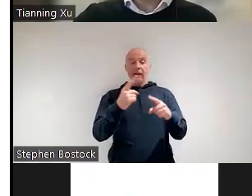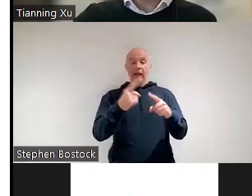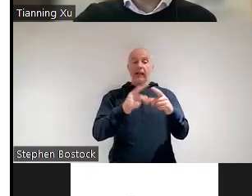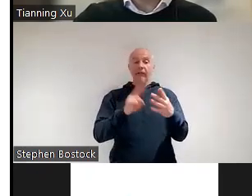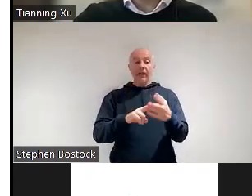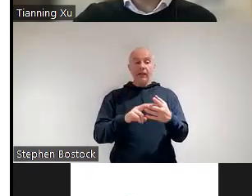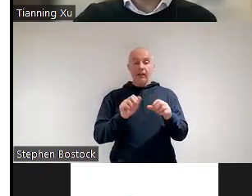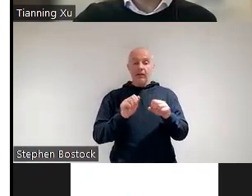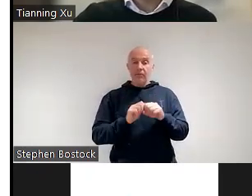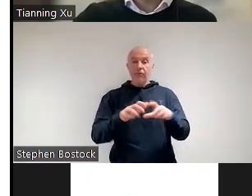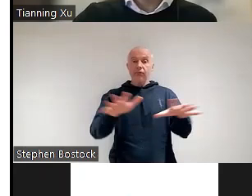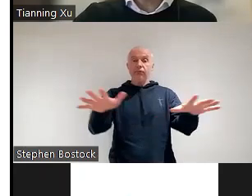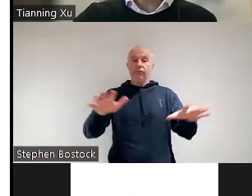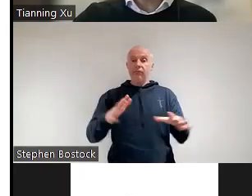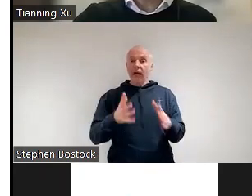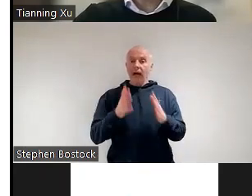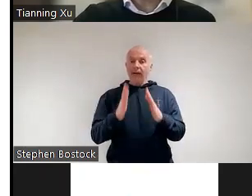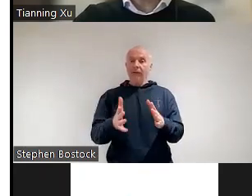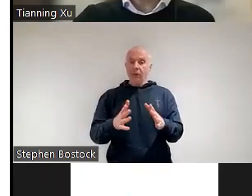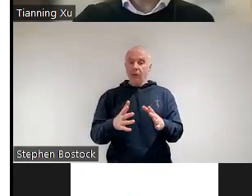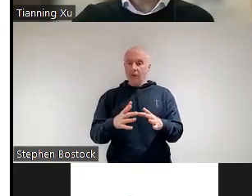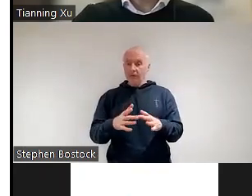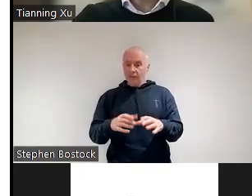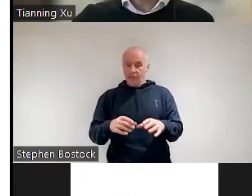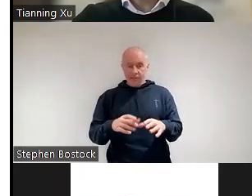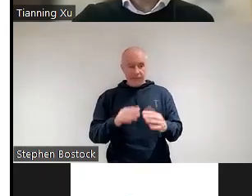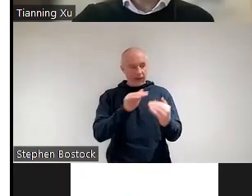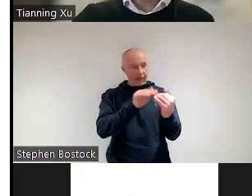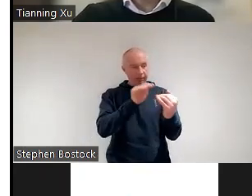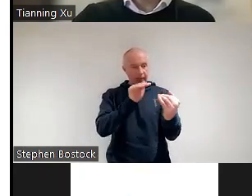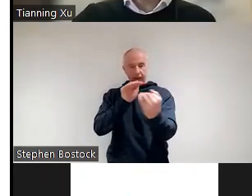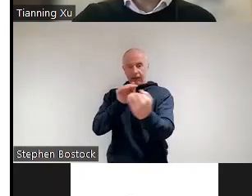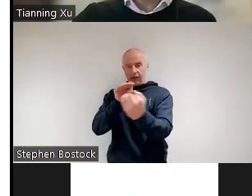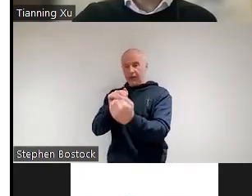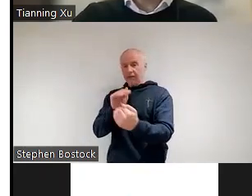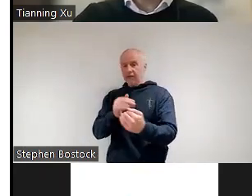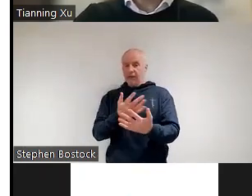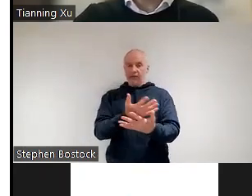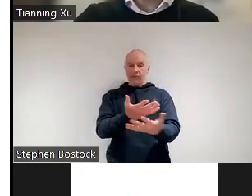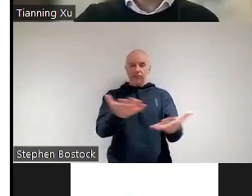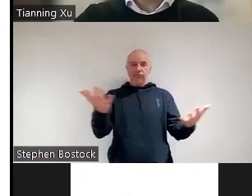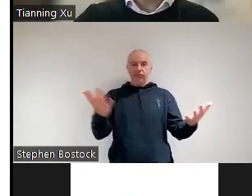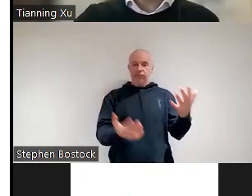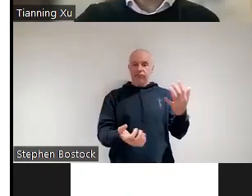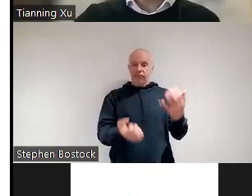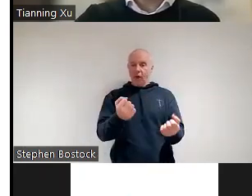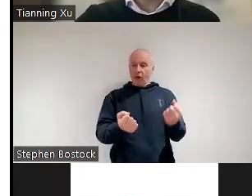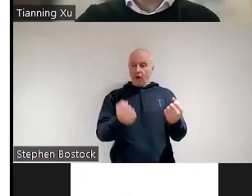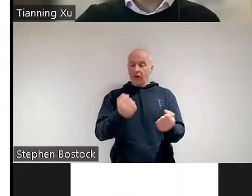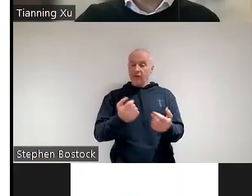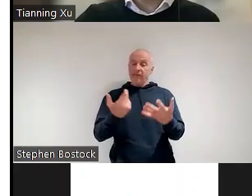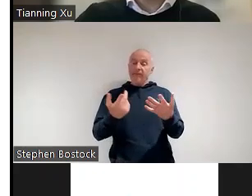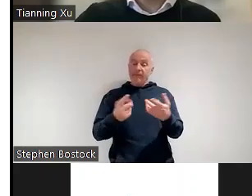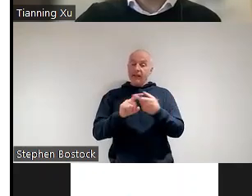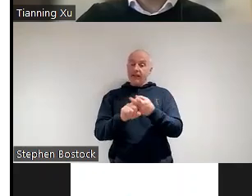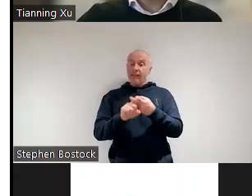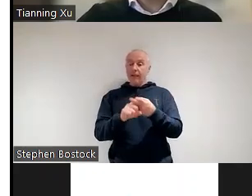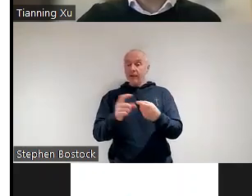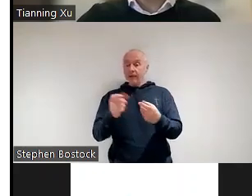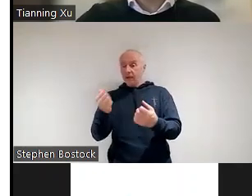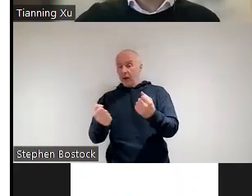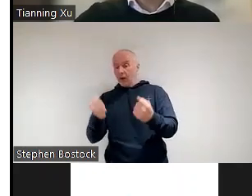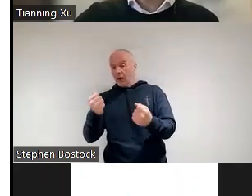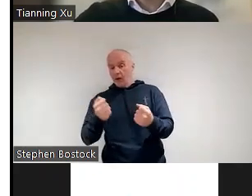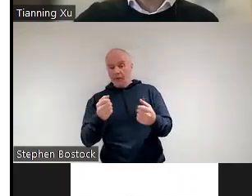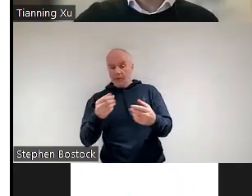all the vehicles in the market. But sometimes because of how the vehicle has been designed, as well as how the software in the vehicle has been